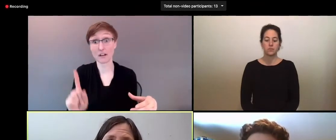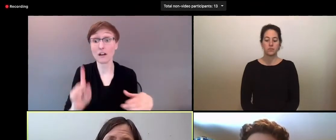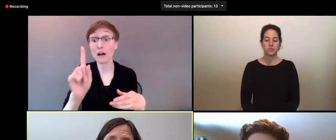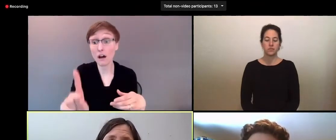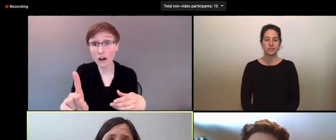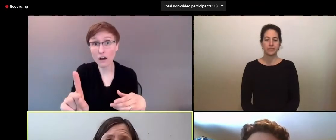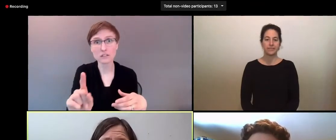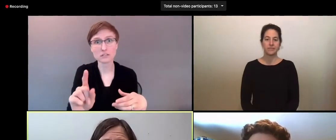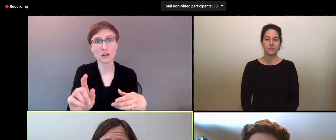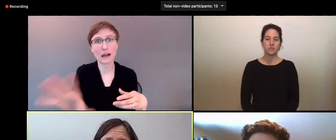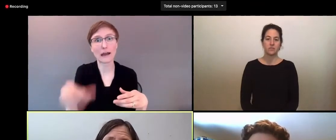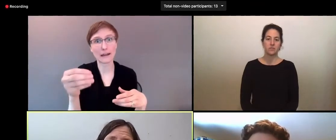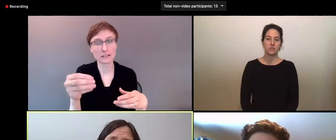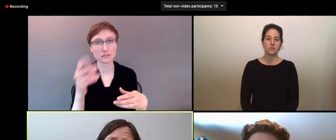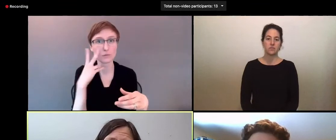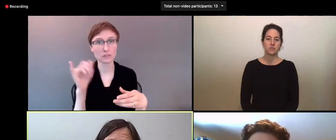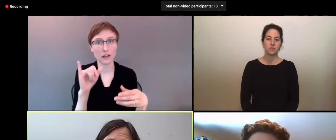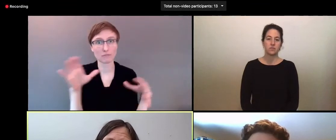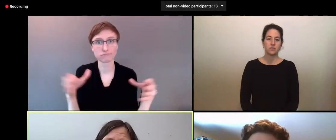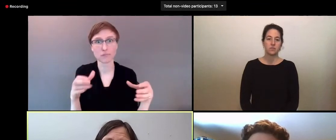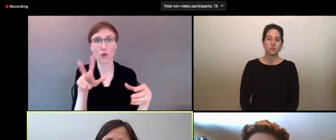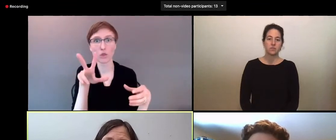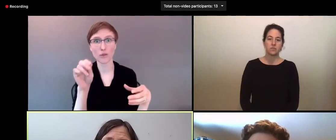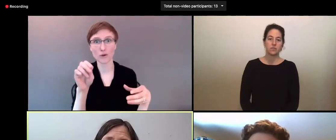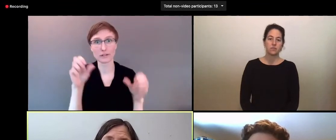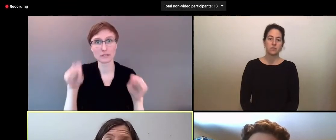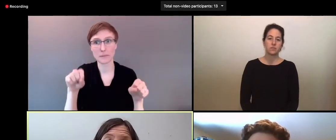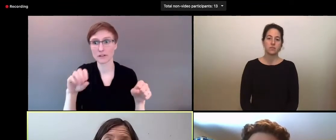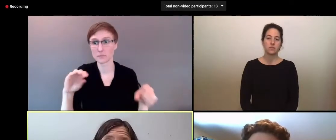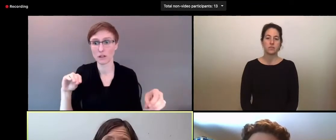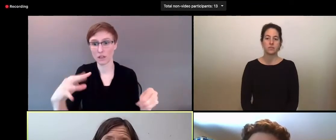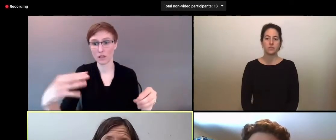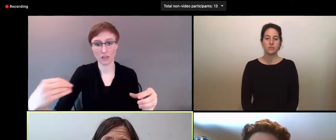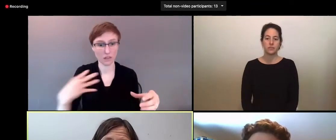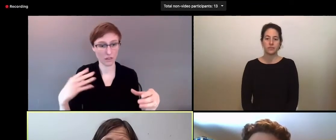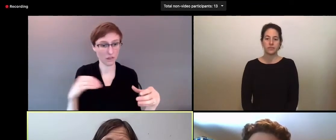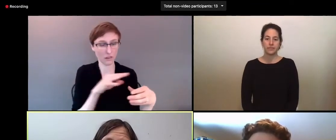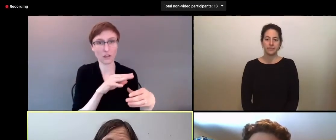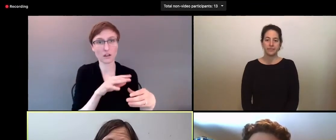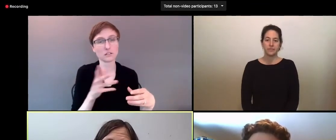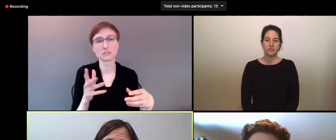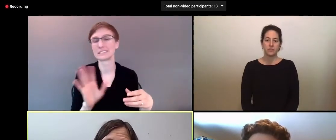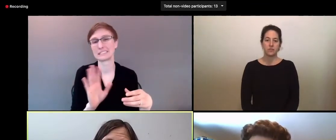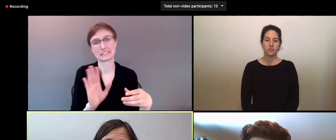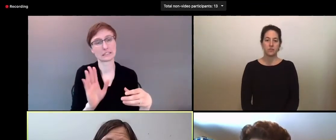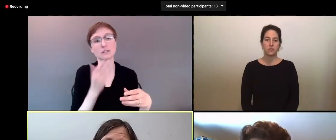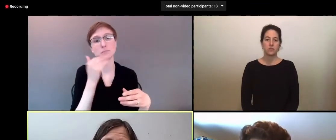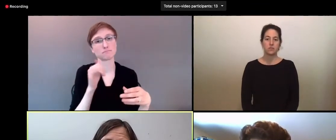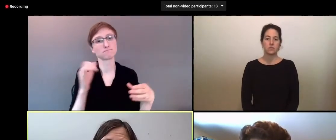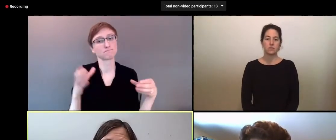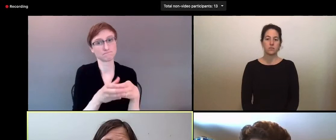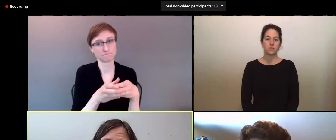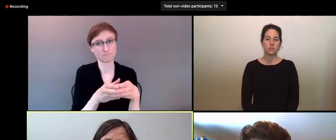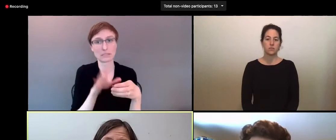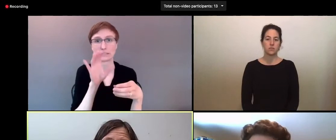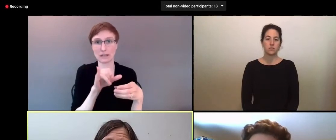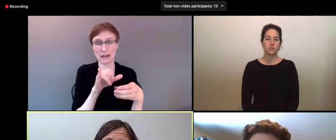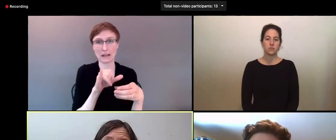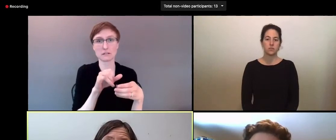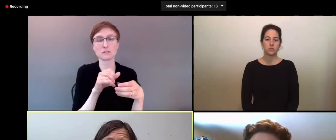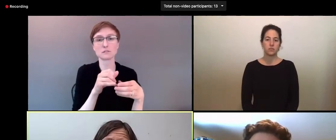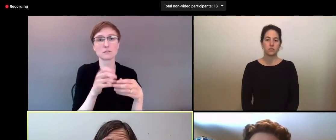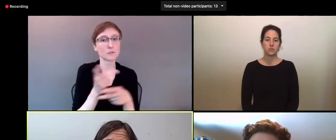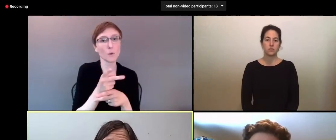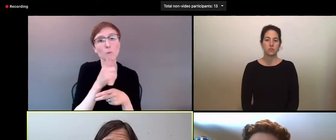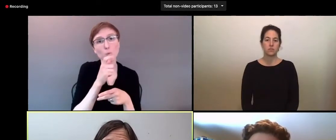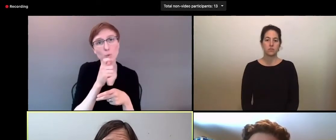challenge, and more exposures and potential for transmission. So it is about trying to identify that 10 that becomes that social